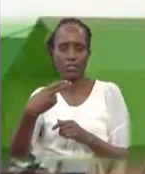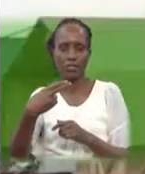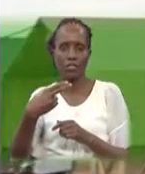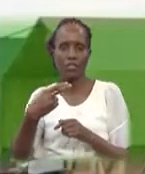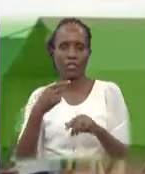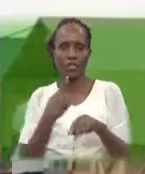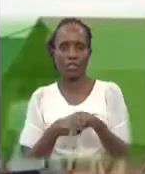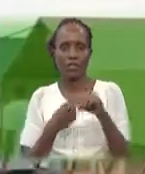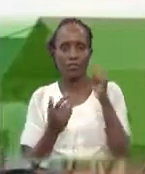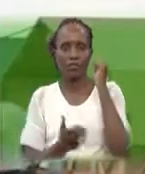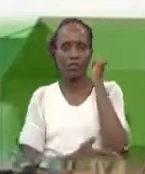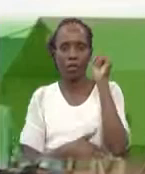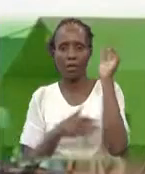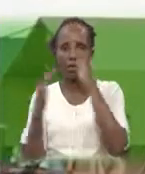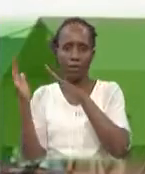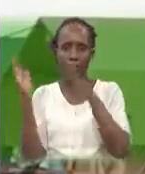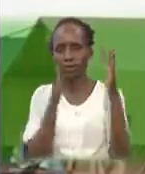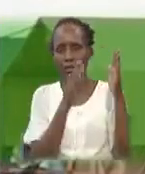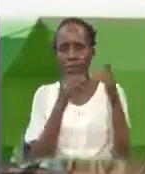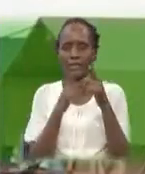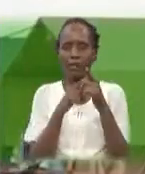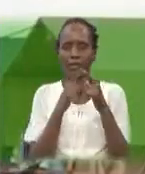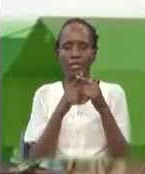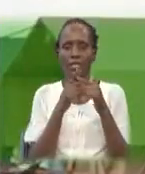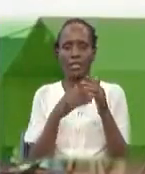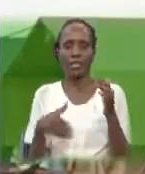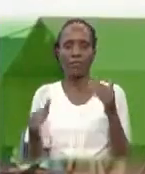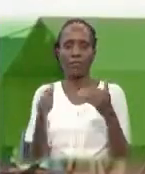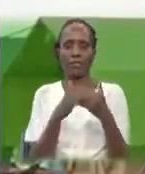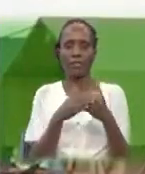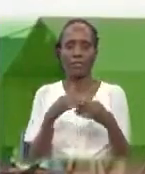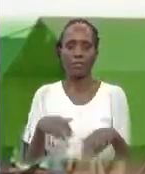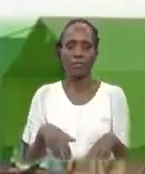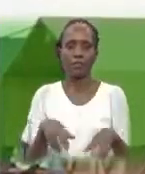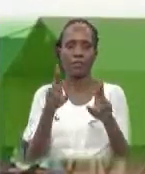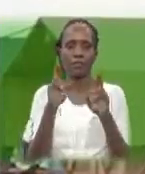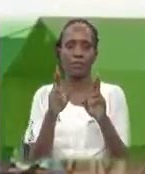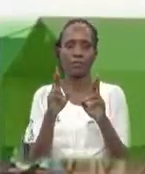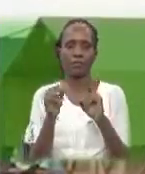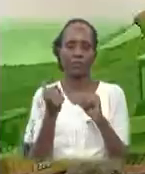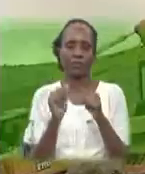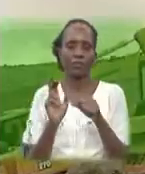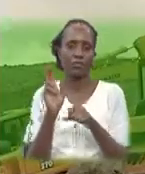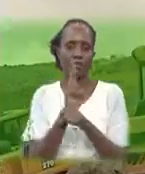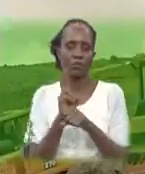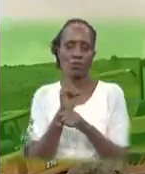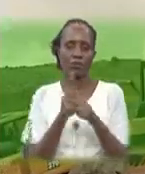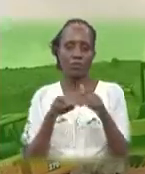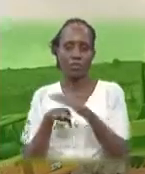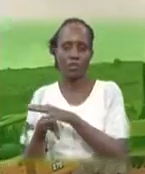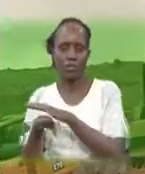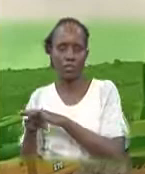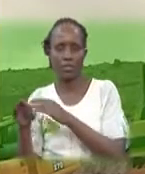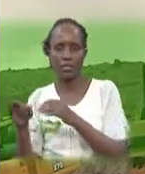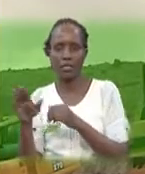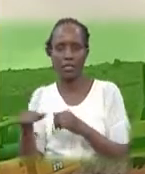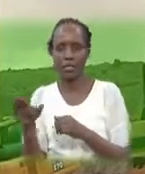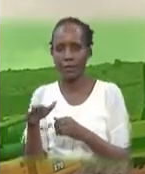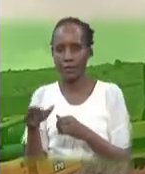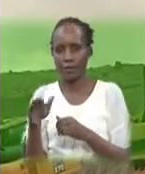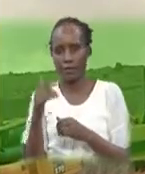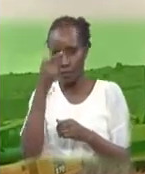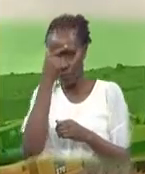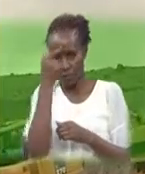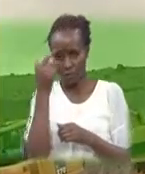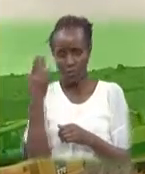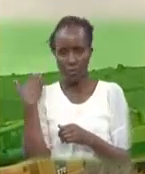especially during bad weathers, and also it's rehabilitating the roads, which will be used to access most of the parts,